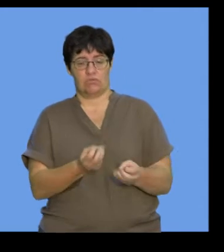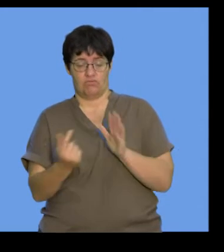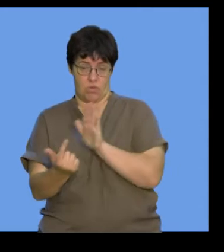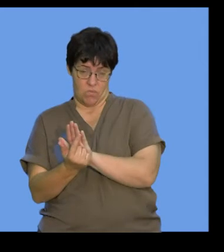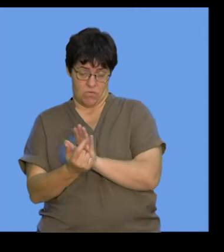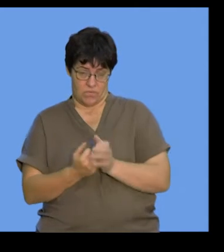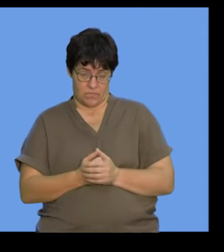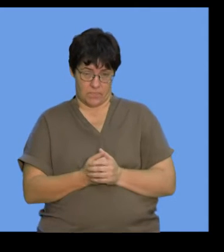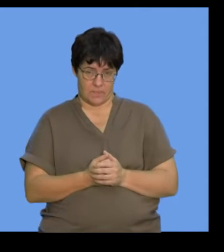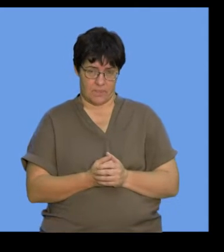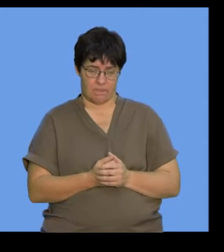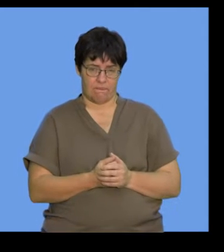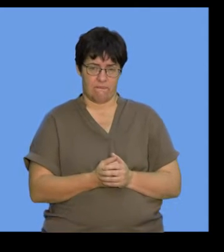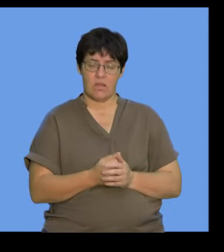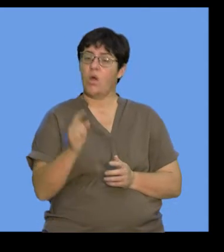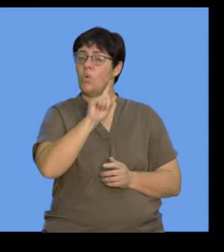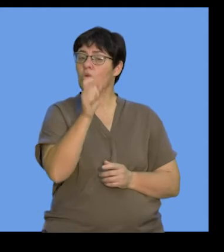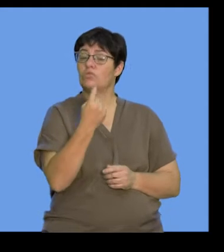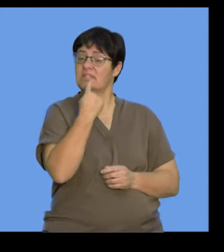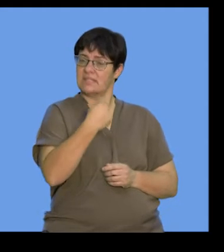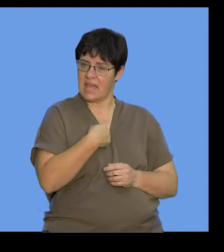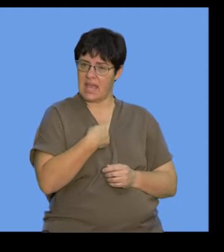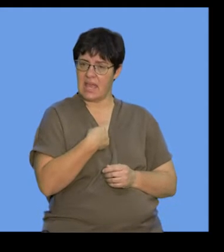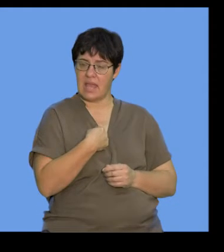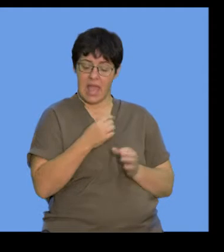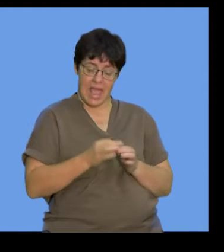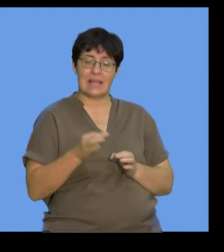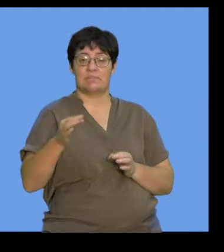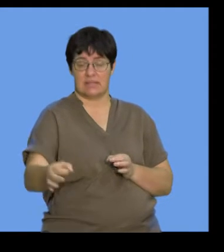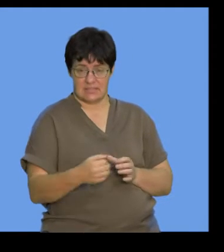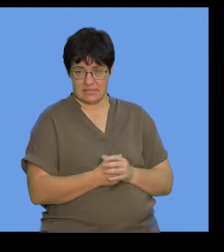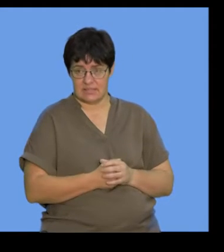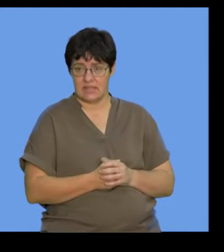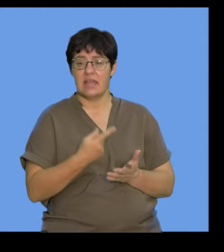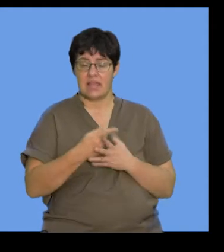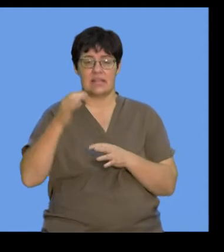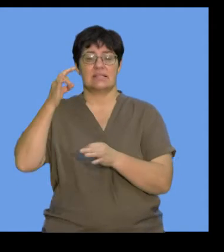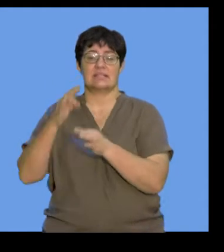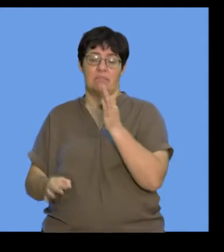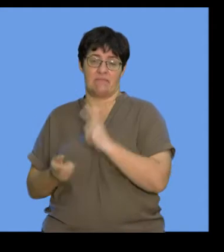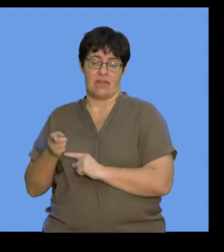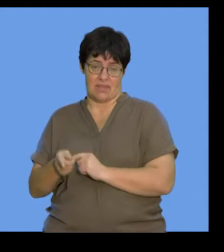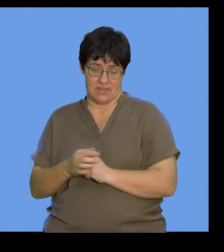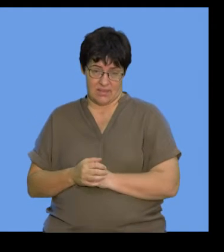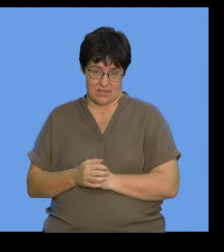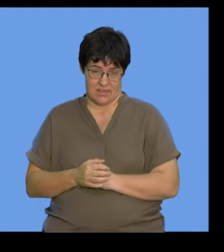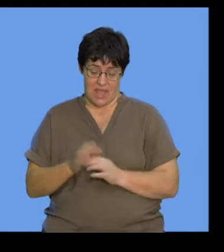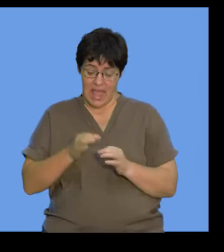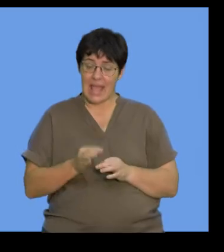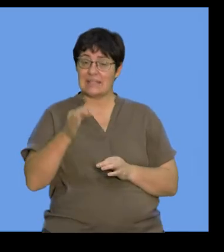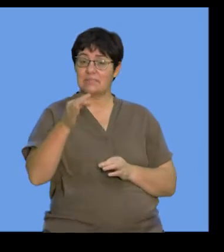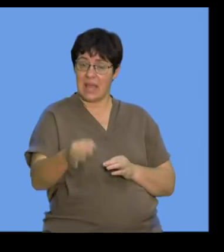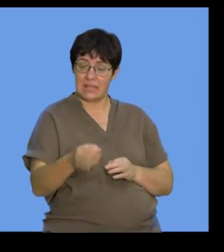distributive law, right? And the question will specifically say to you, expand and then simplify the following.